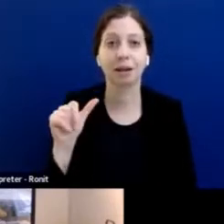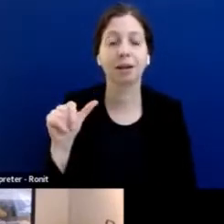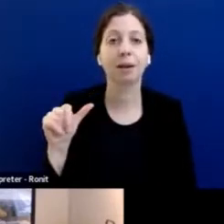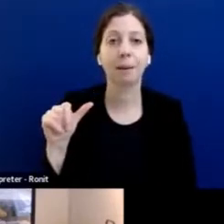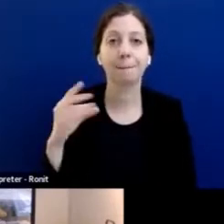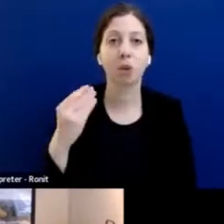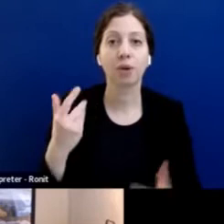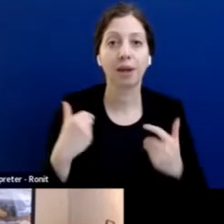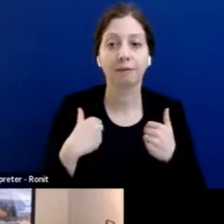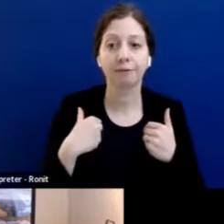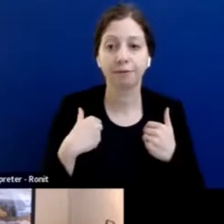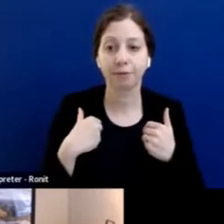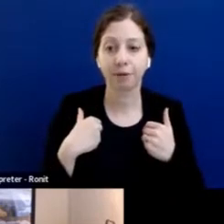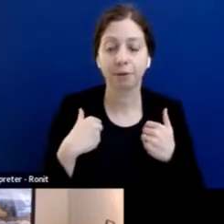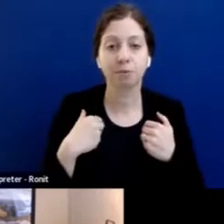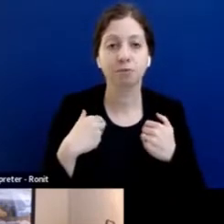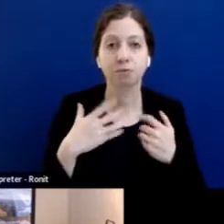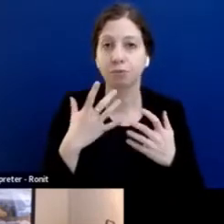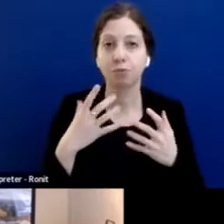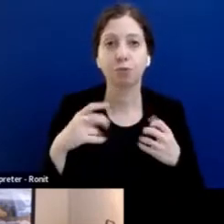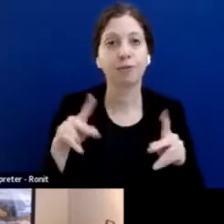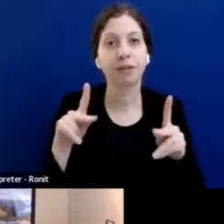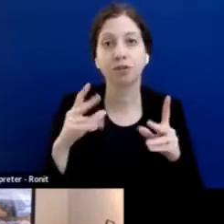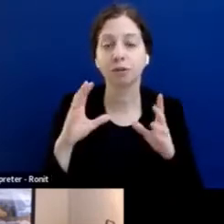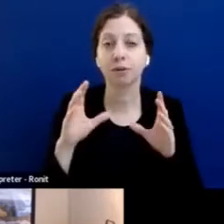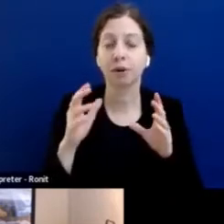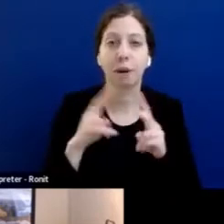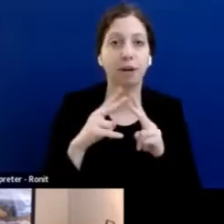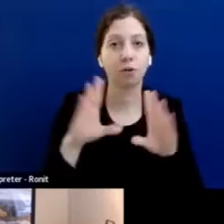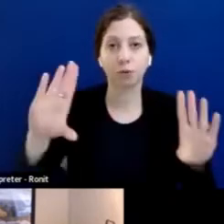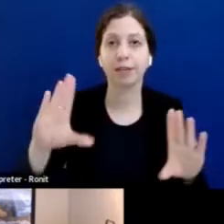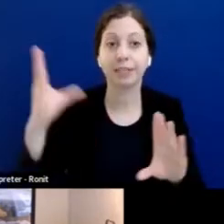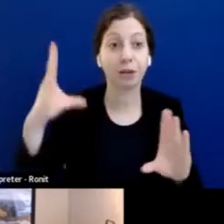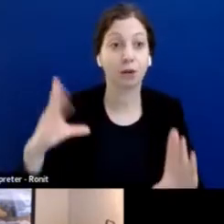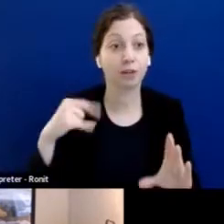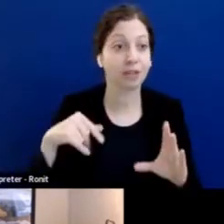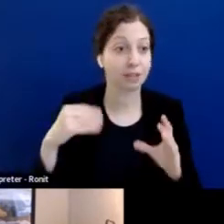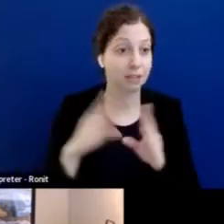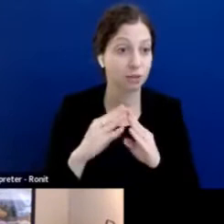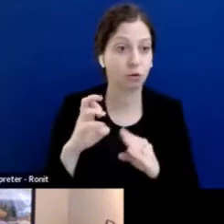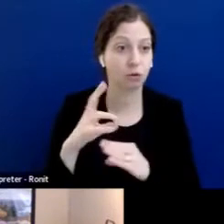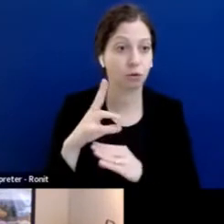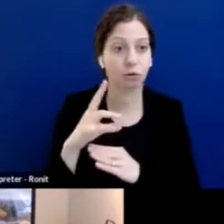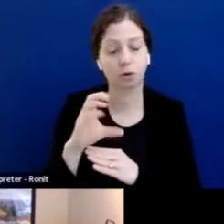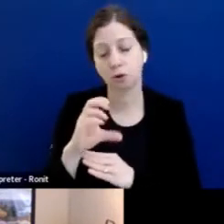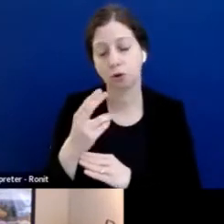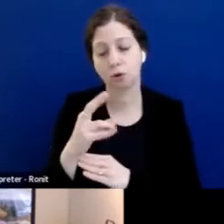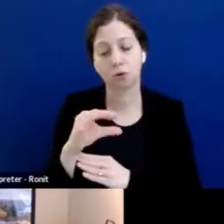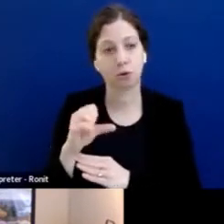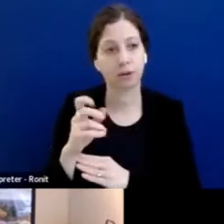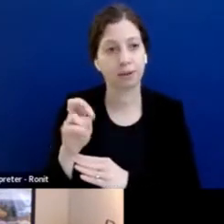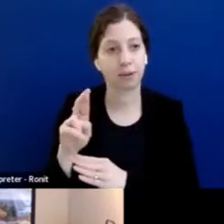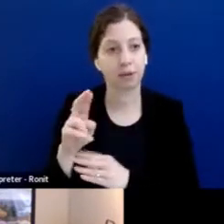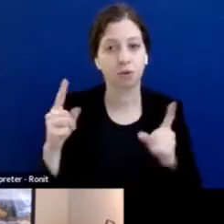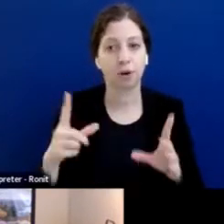And we have the privilege of a couple of great speakers for this session. We have Chris Miller, who is the Director for the